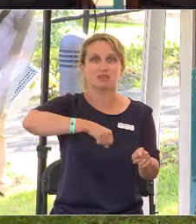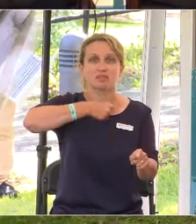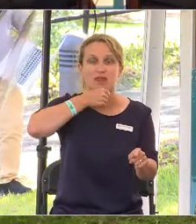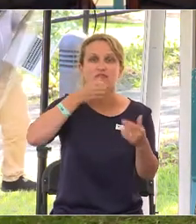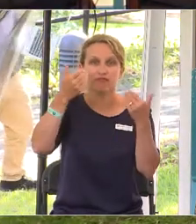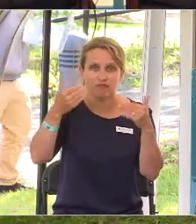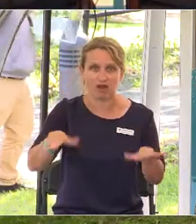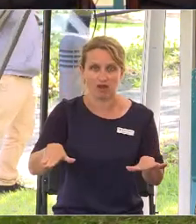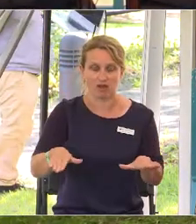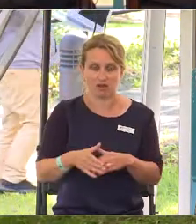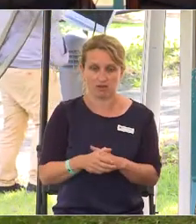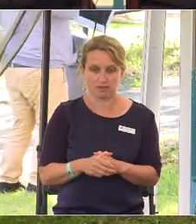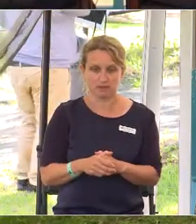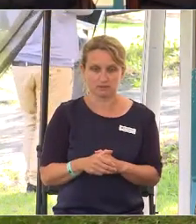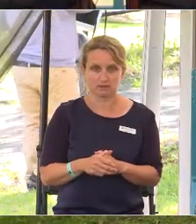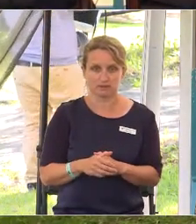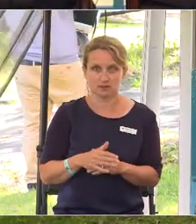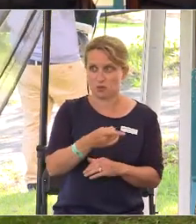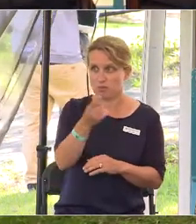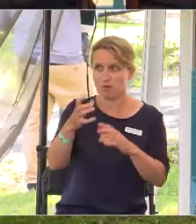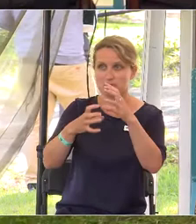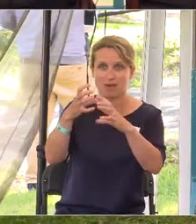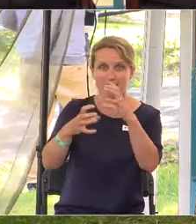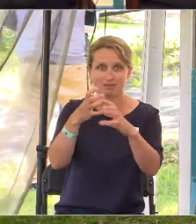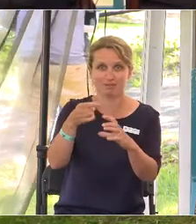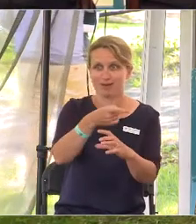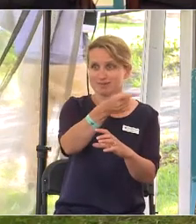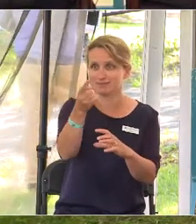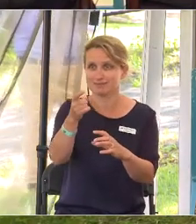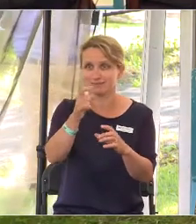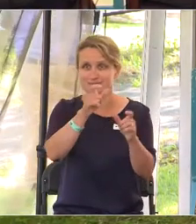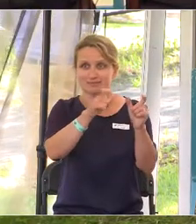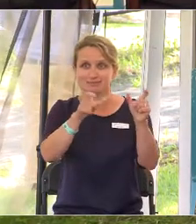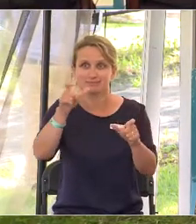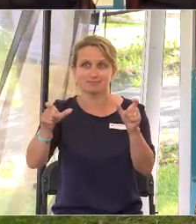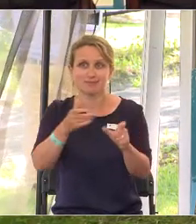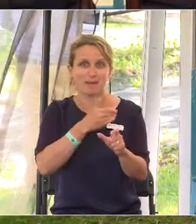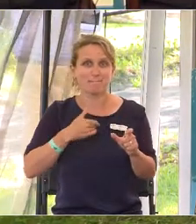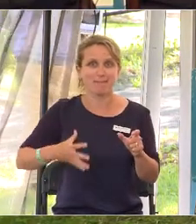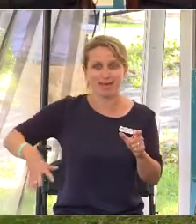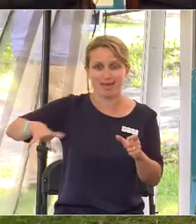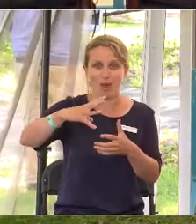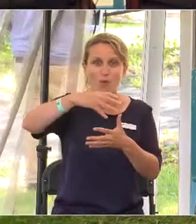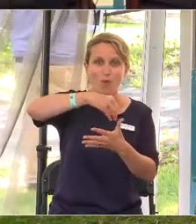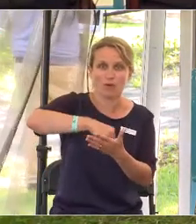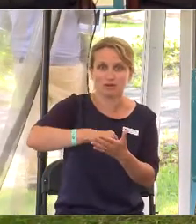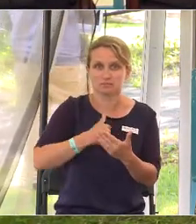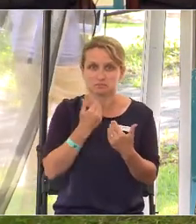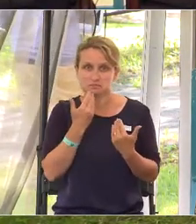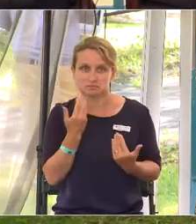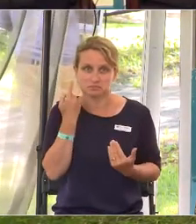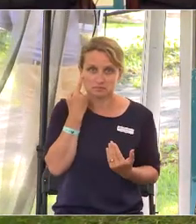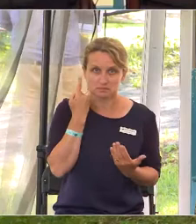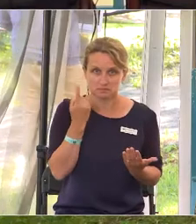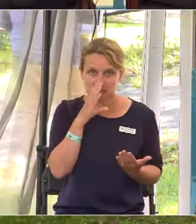in the world among us. And we don't actually know, did this work on them as well?